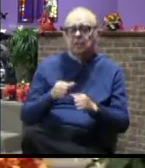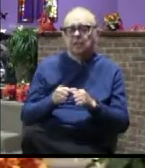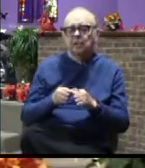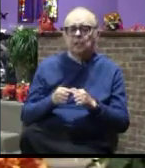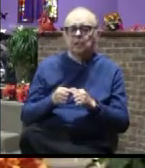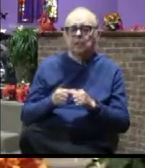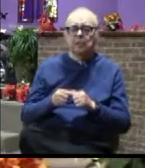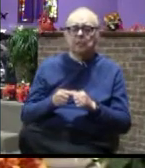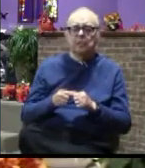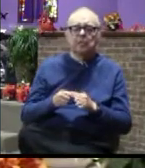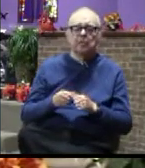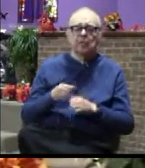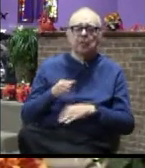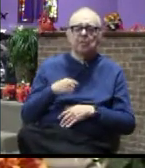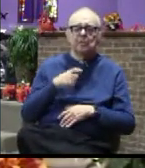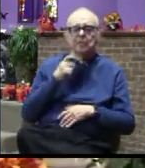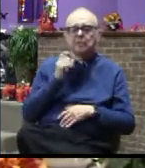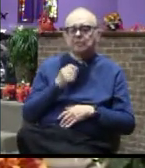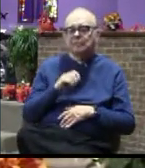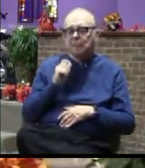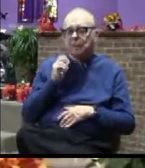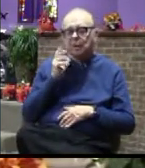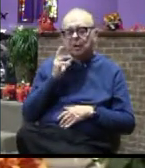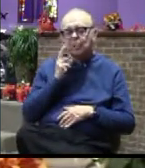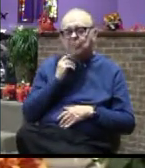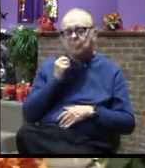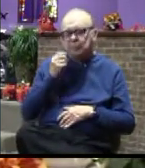Remember when that cute little girl came into your life?